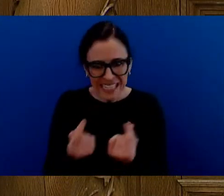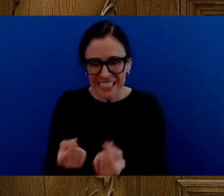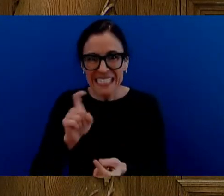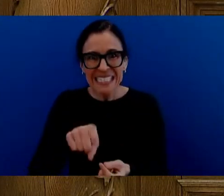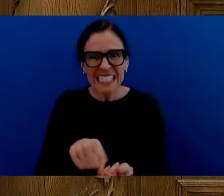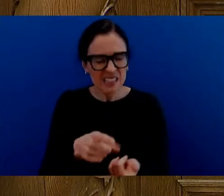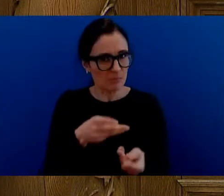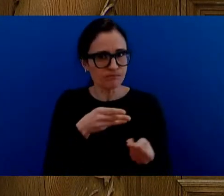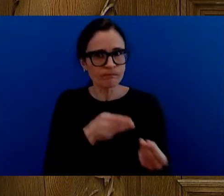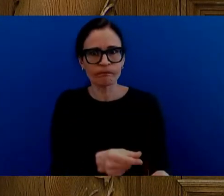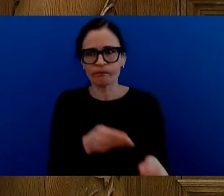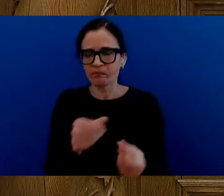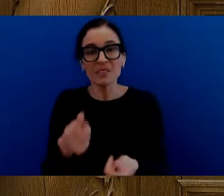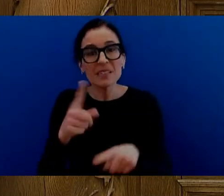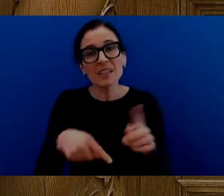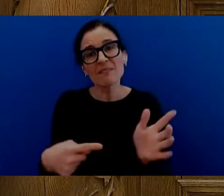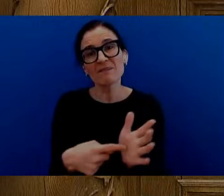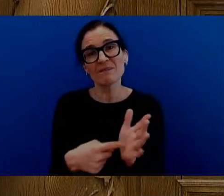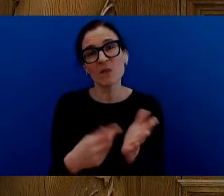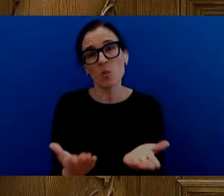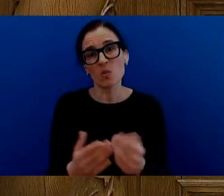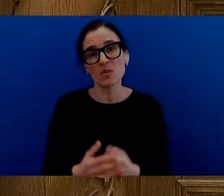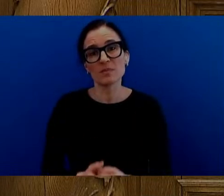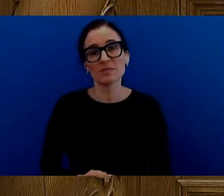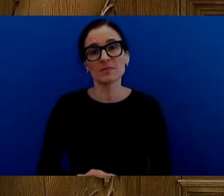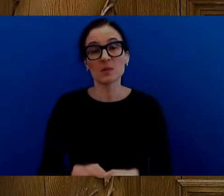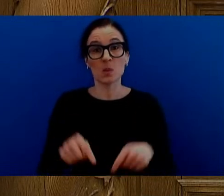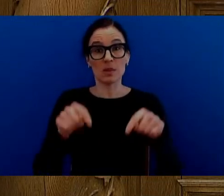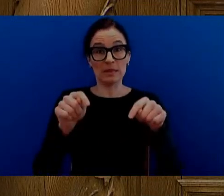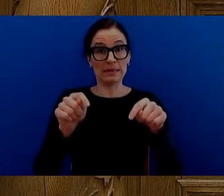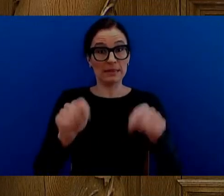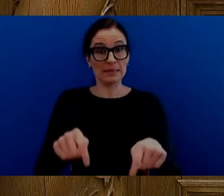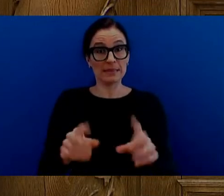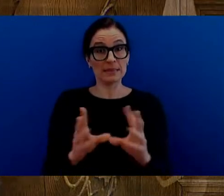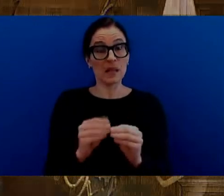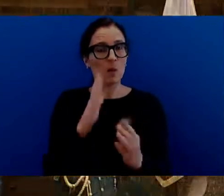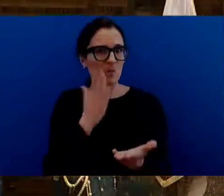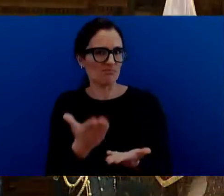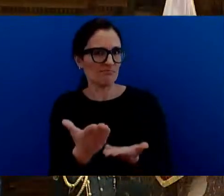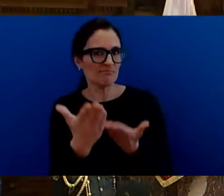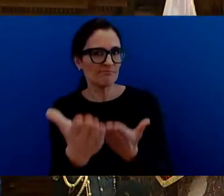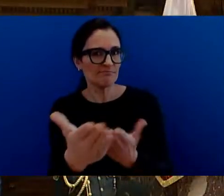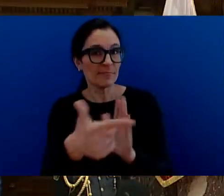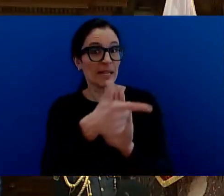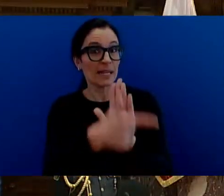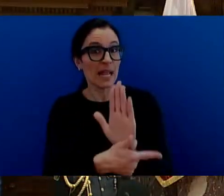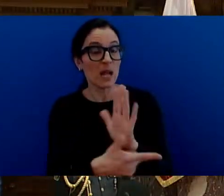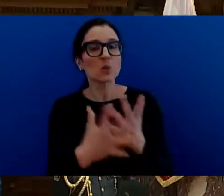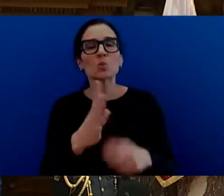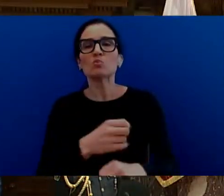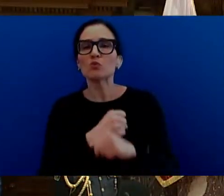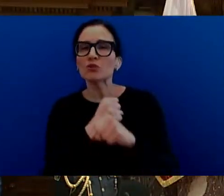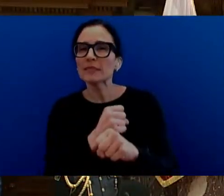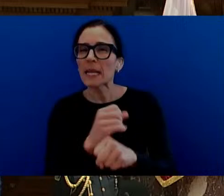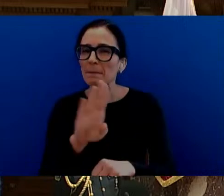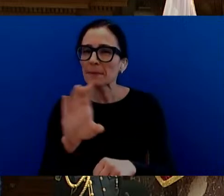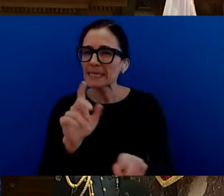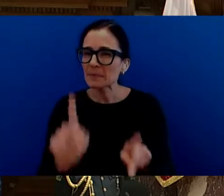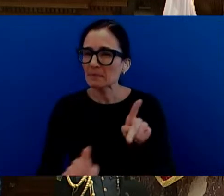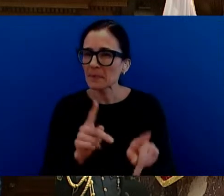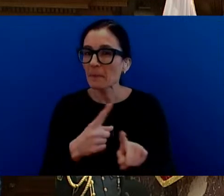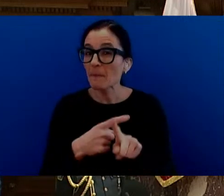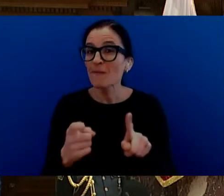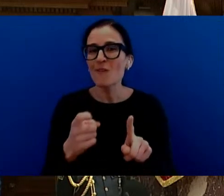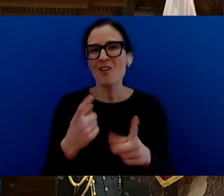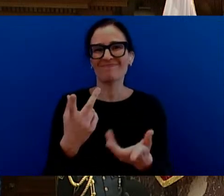session, laws will be introduced to protect British Columbians from credit card fraud, unfair practices by cell phone companies,